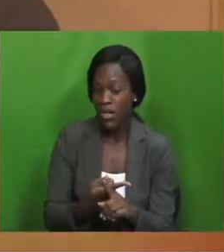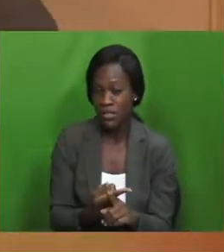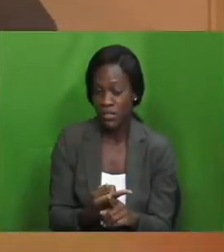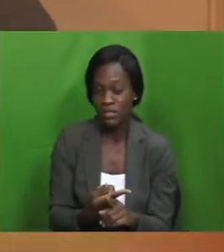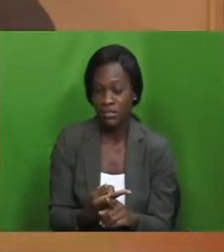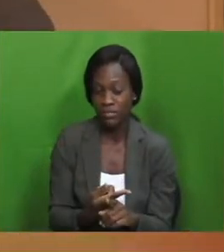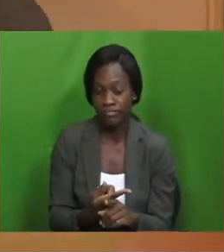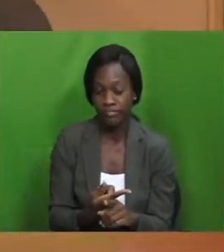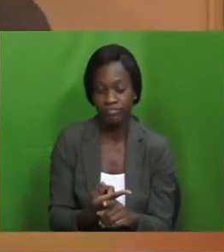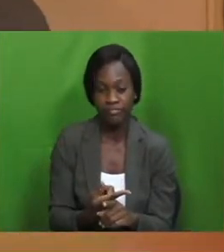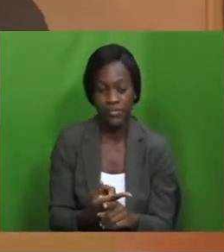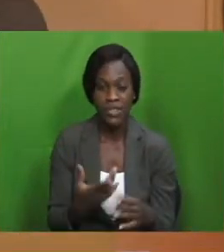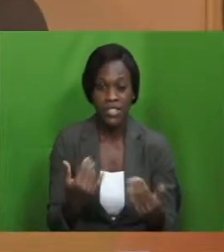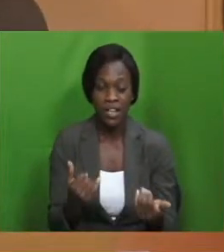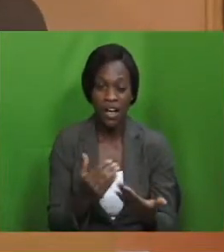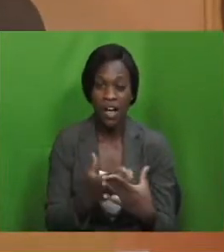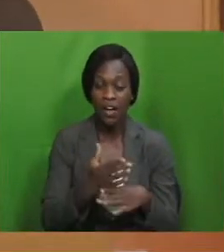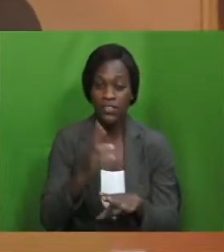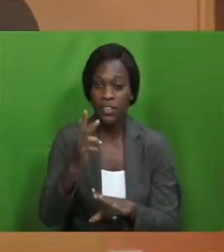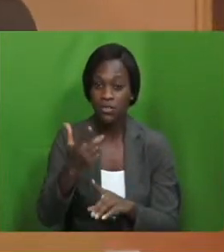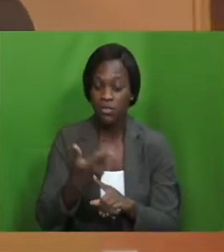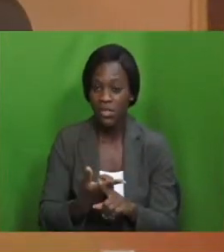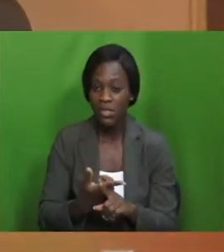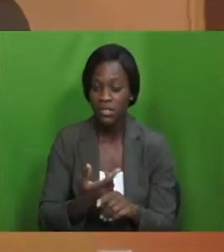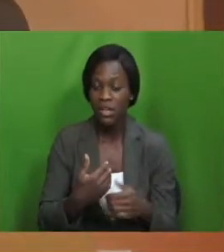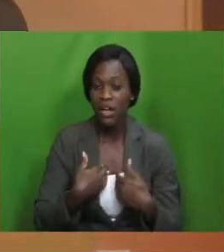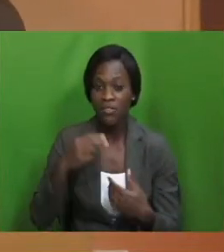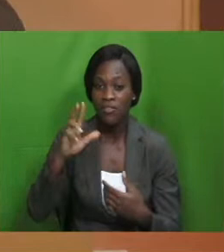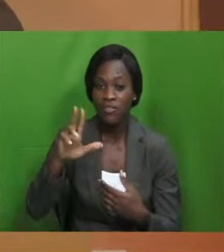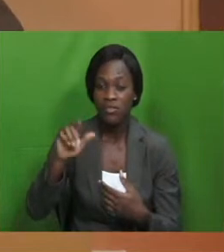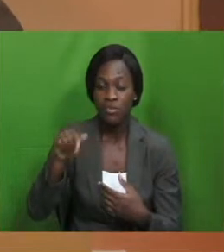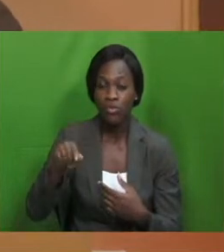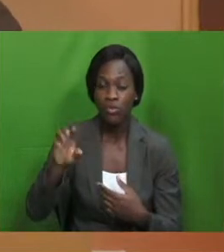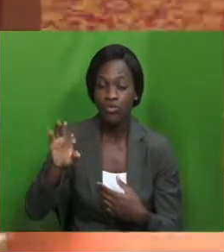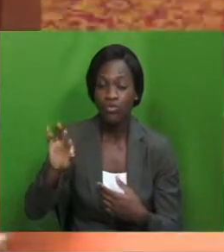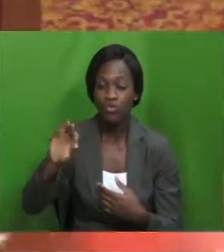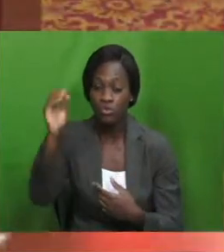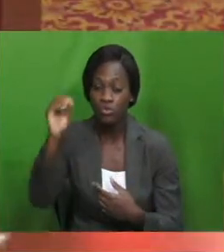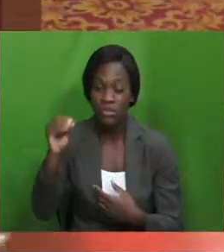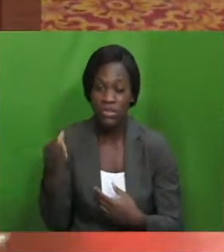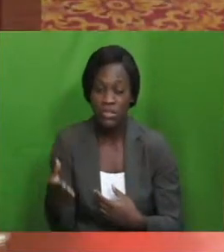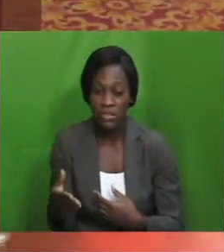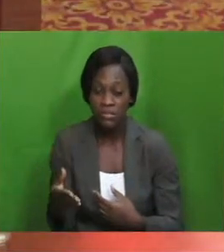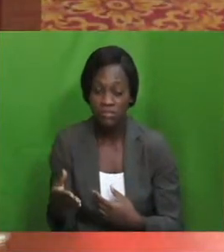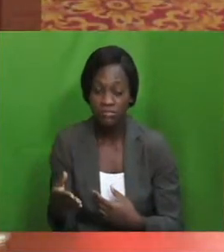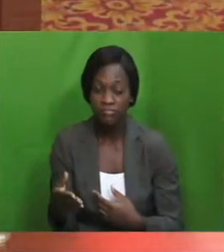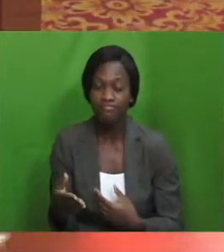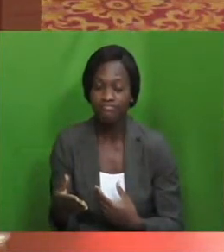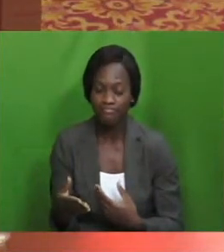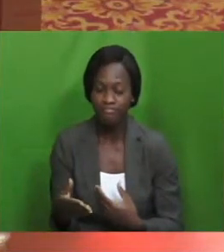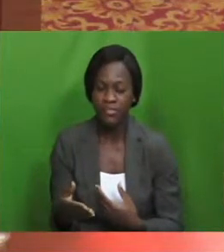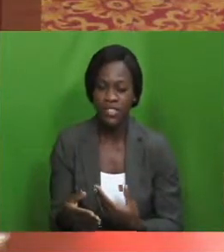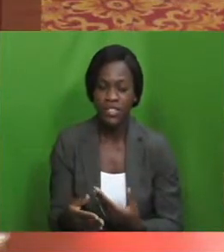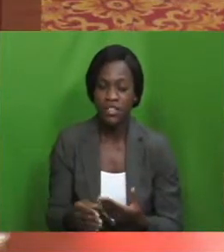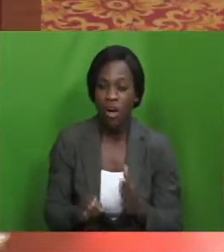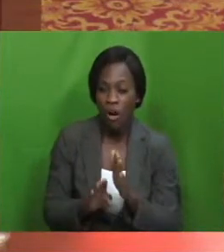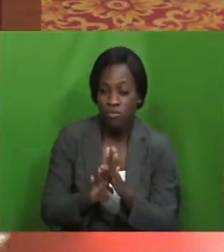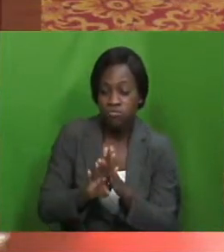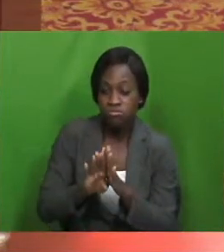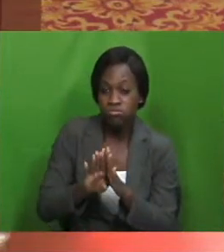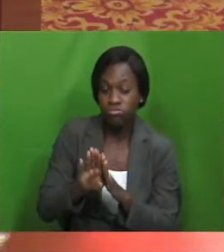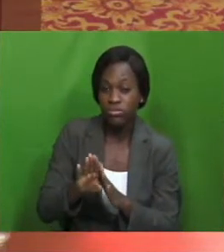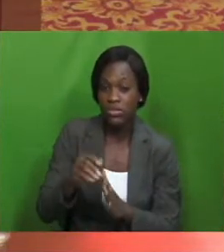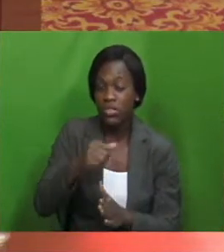quarter, GDP registered 3.1%, non-oil GDP registered 4.6% growth,